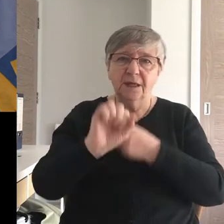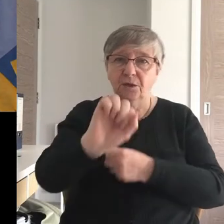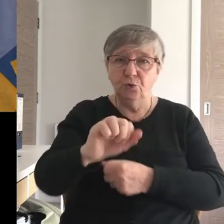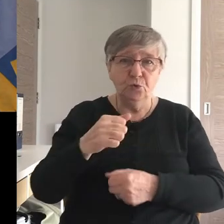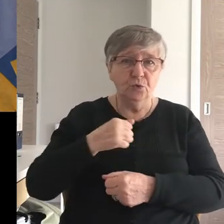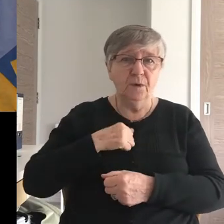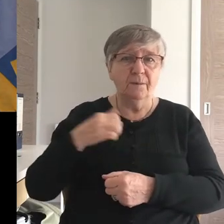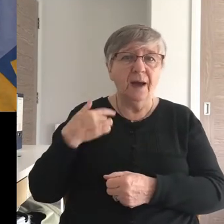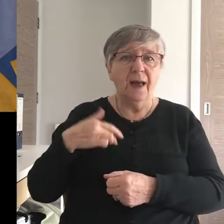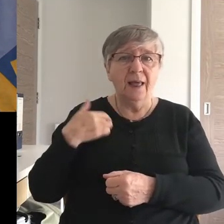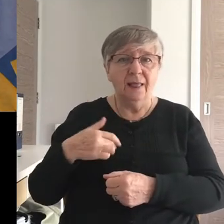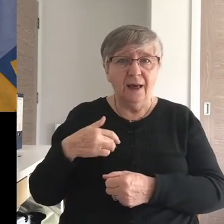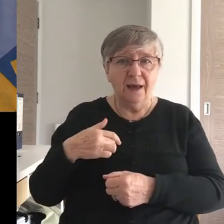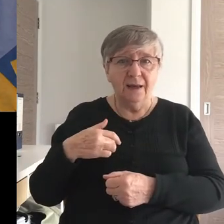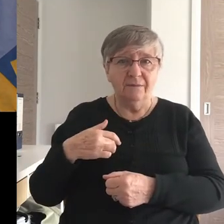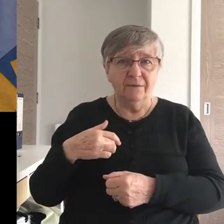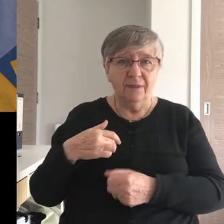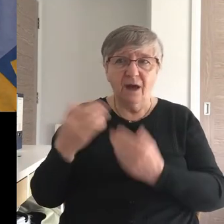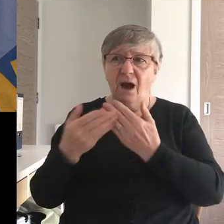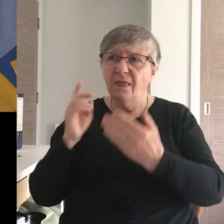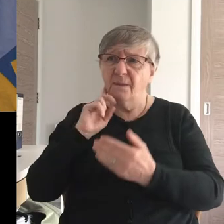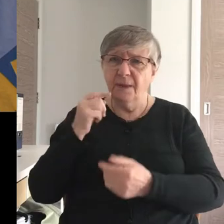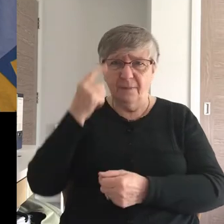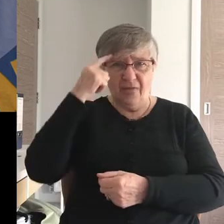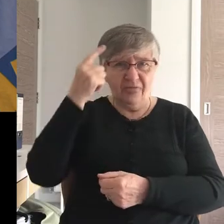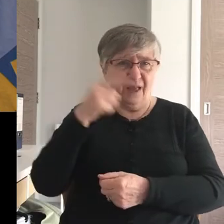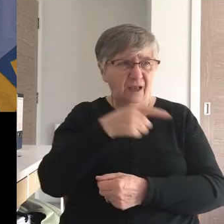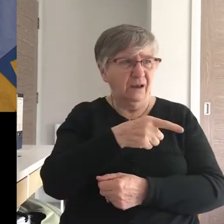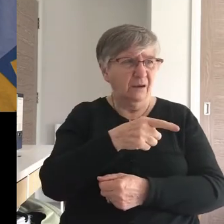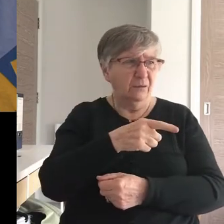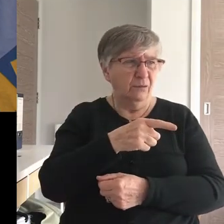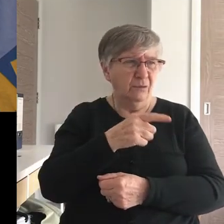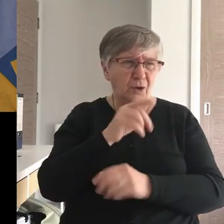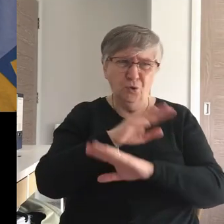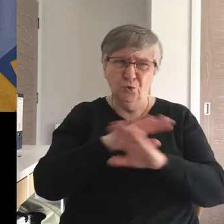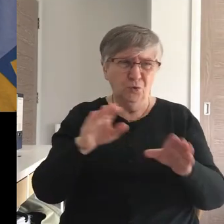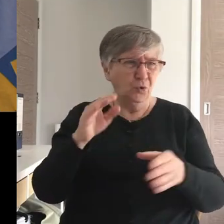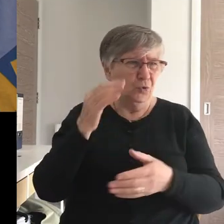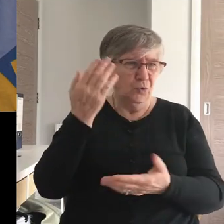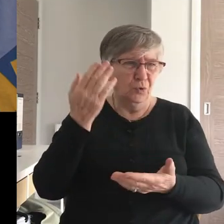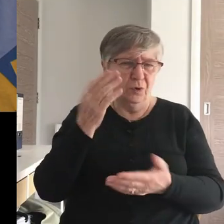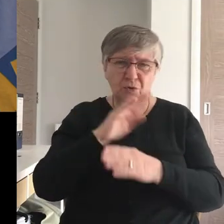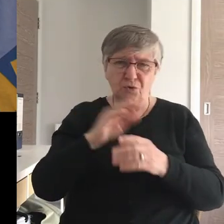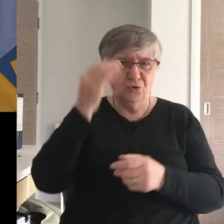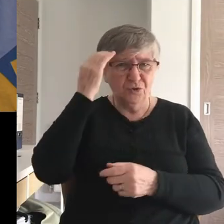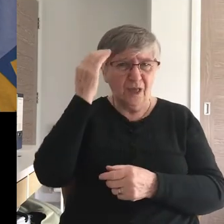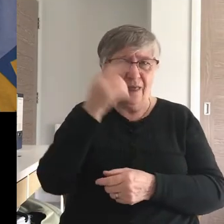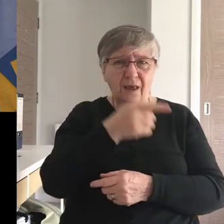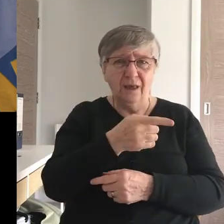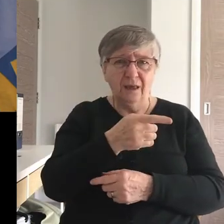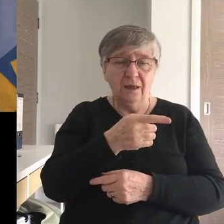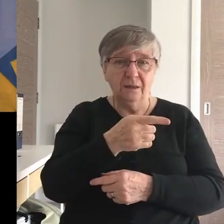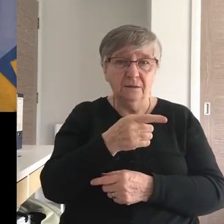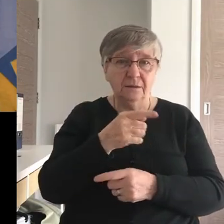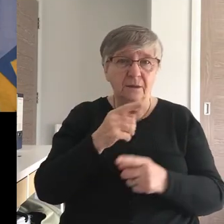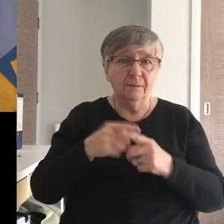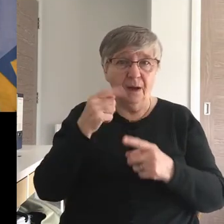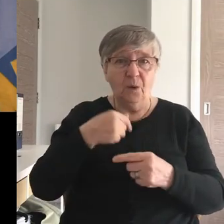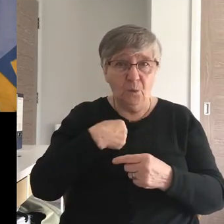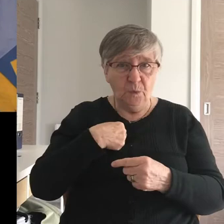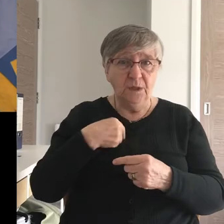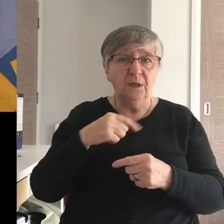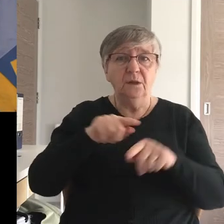my life, that make absolutely no sense other than we're following Jesus.